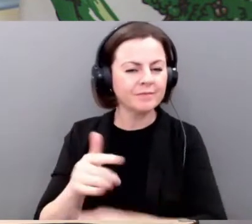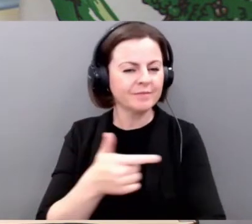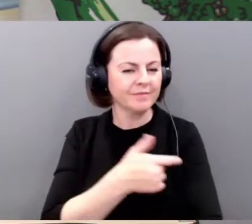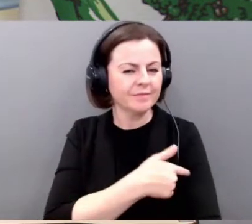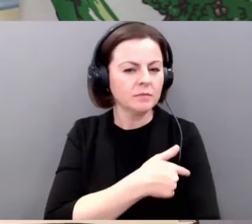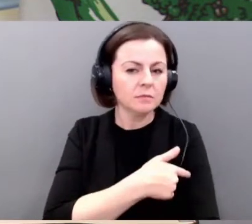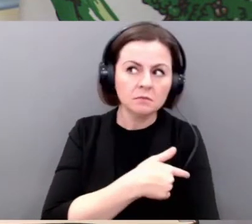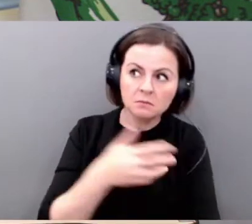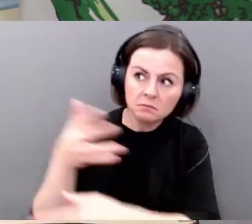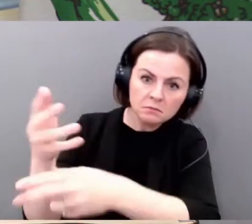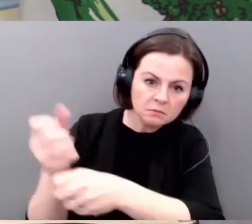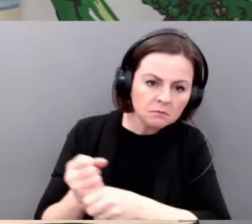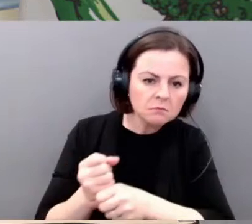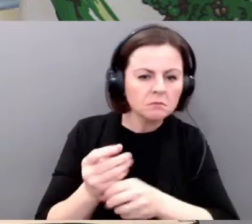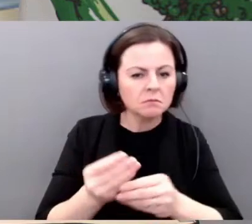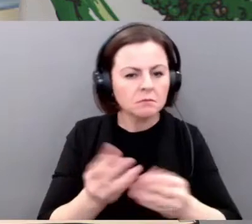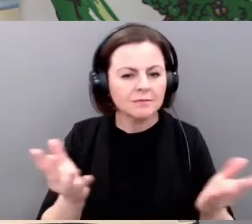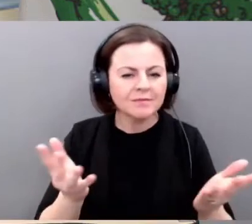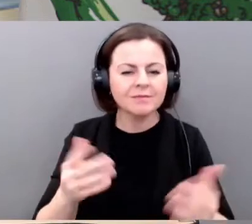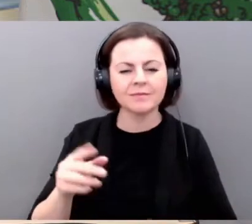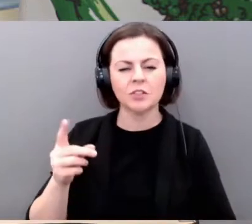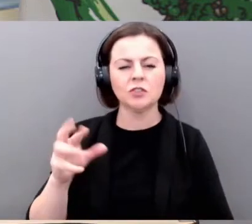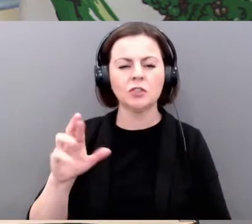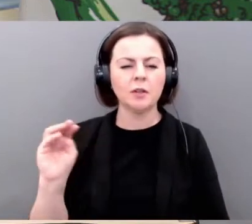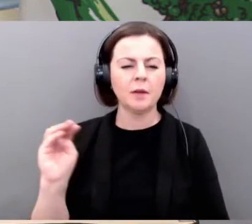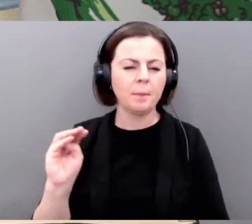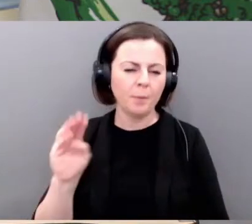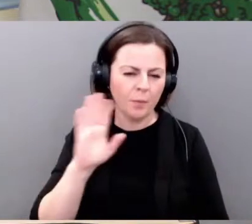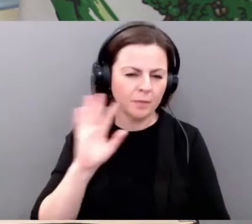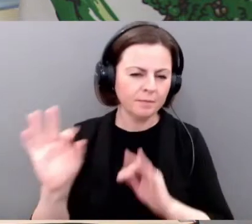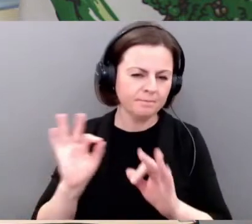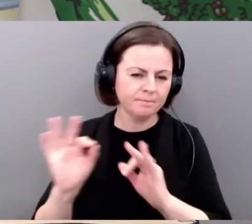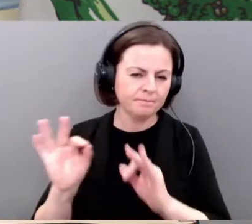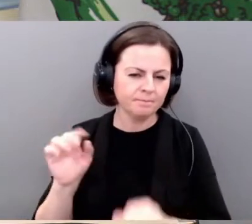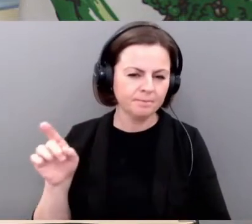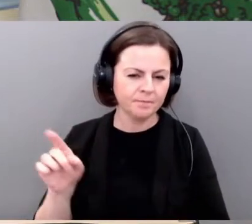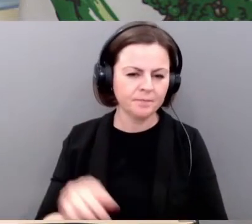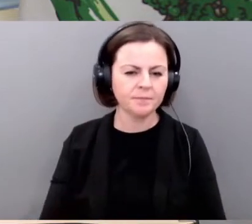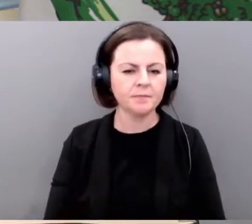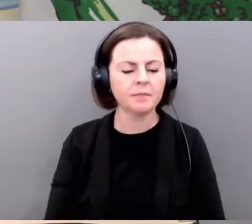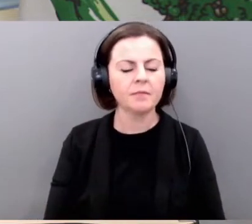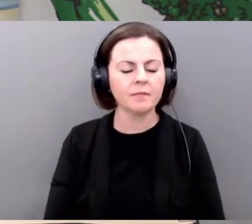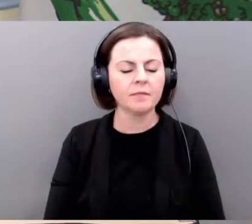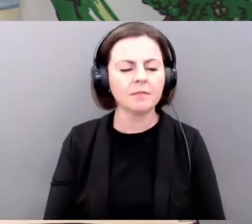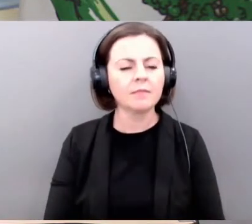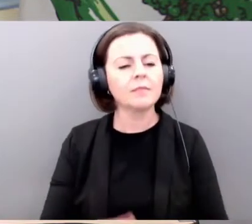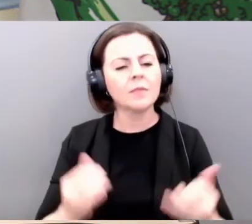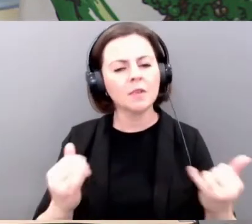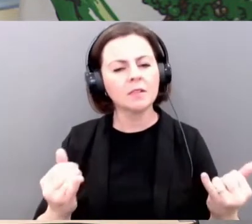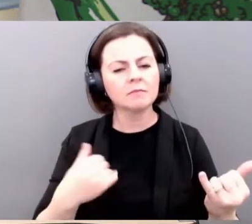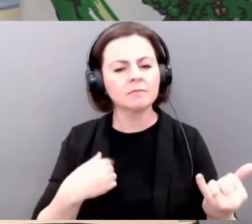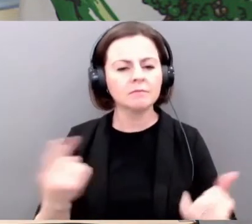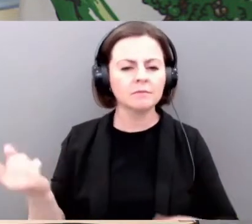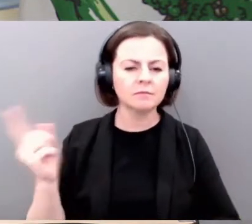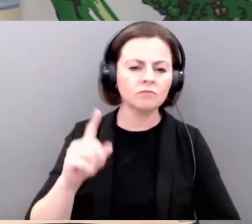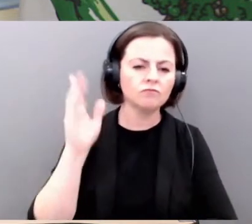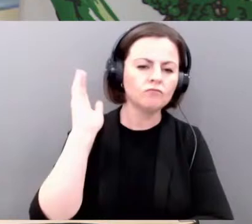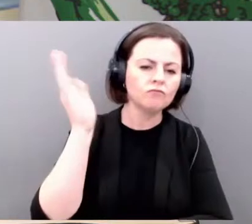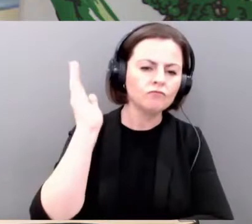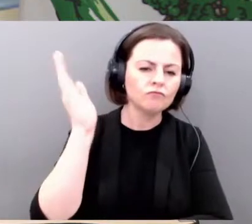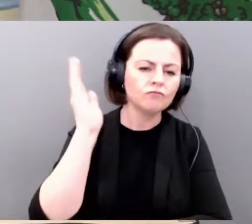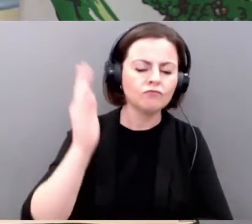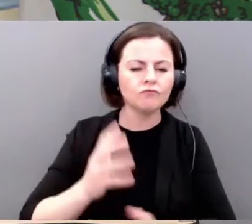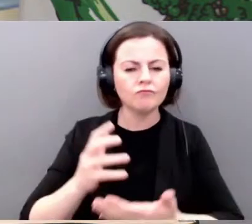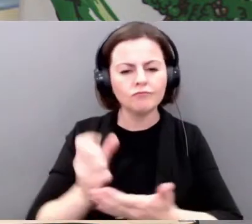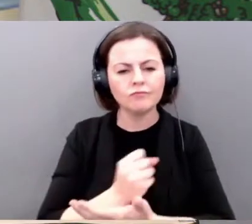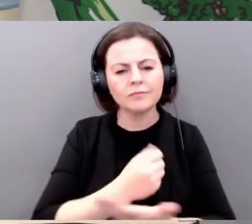second. I just wanted to come out today to offer some thanks and some gratitude specifically to